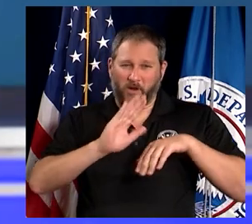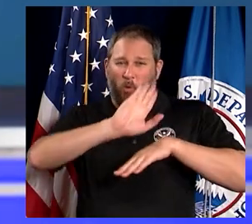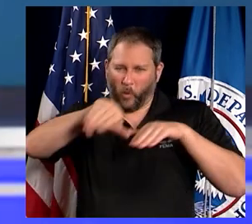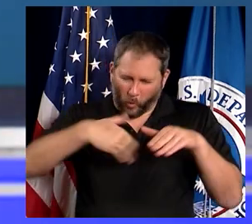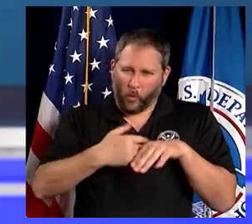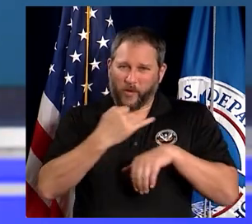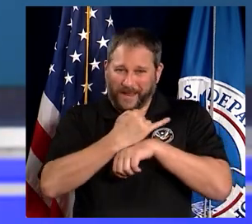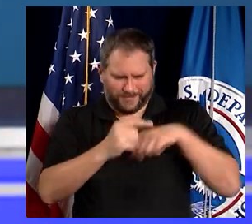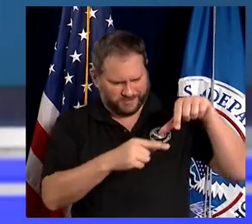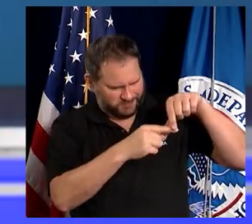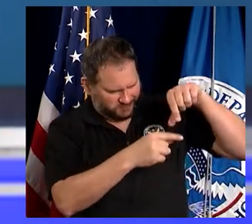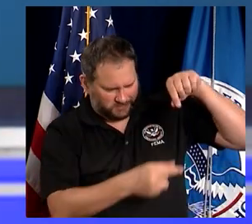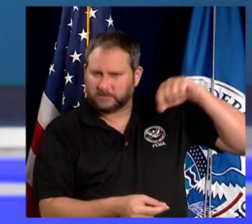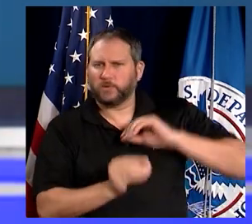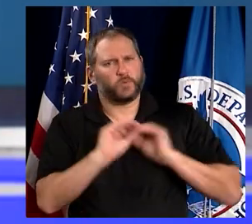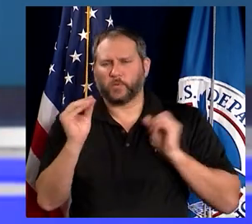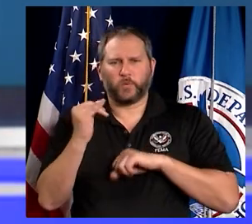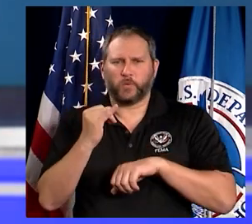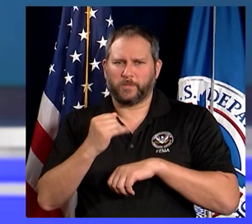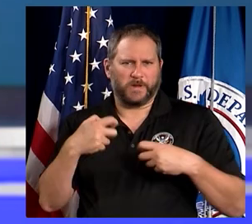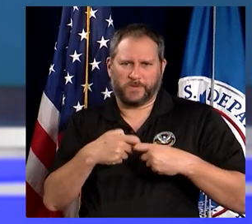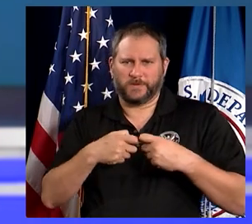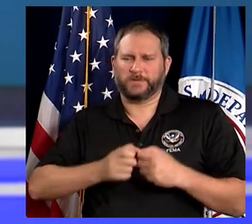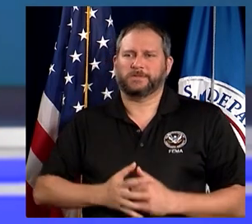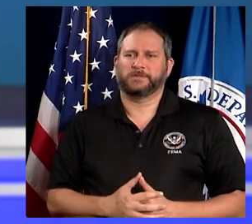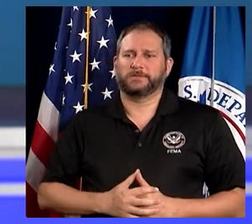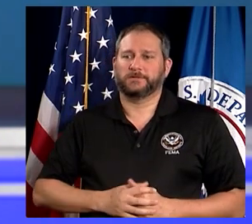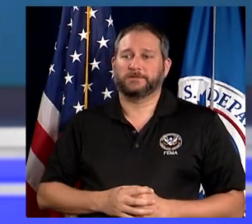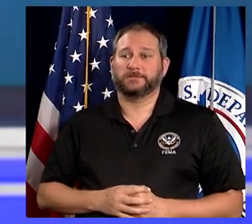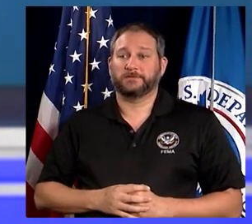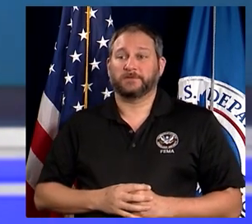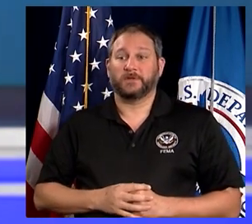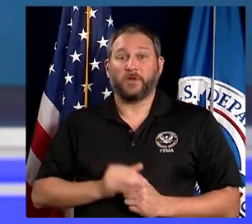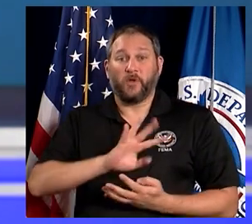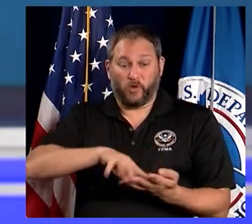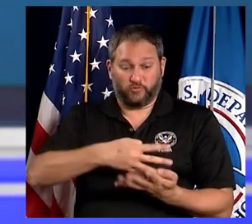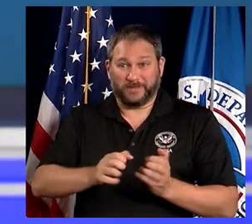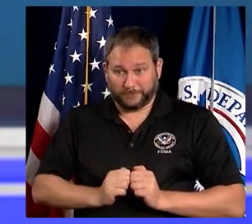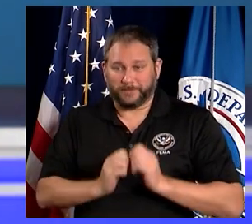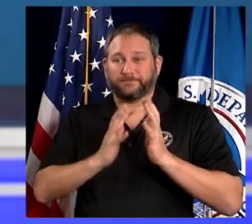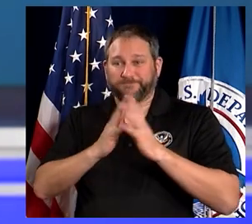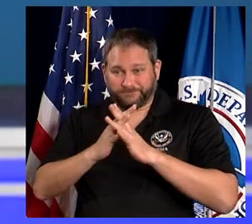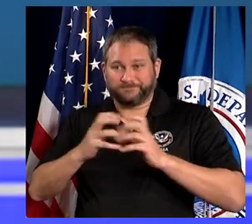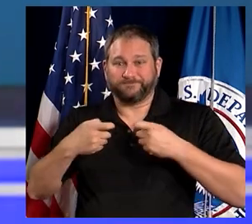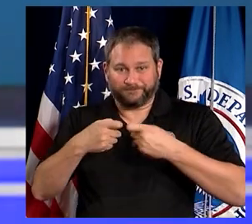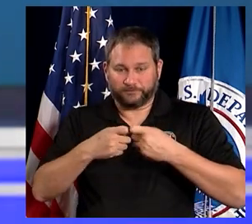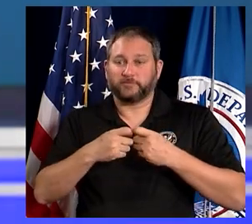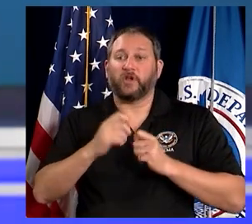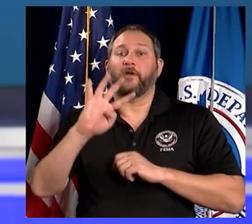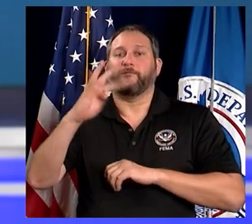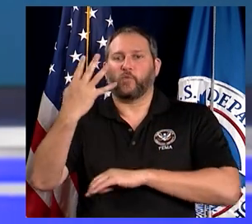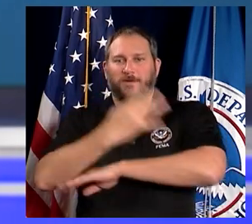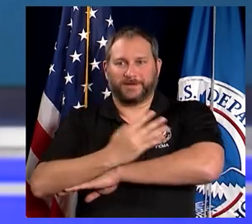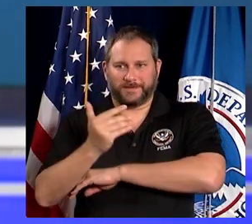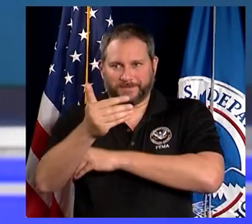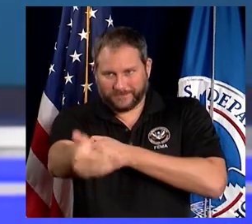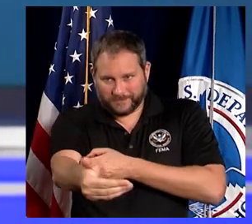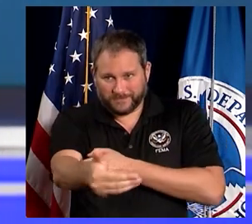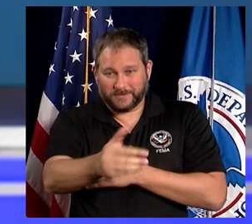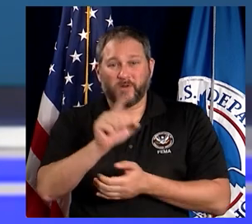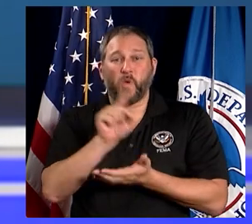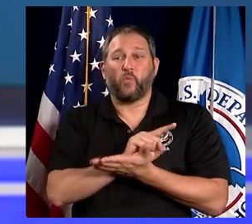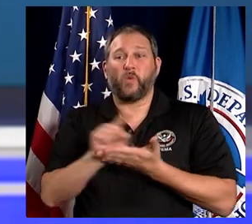power. The grid was restored on the 4th day, but a week after the event, many people still didn't